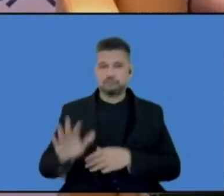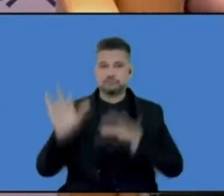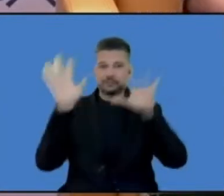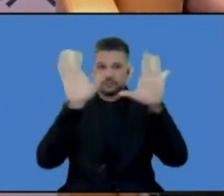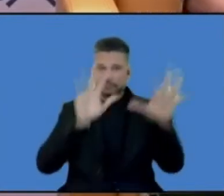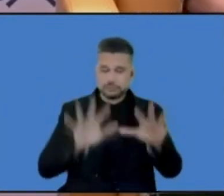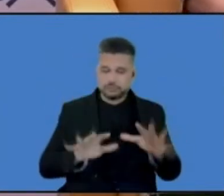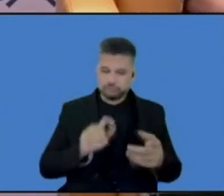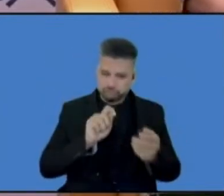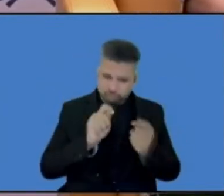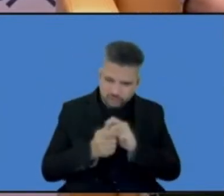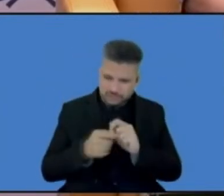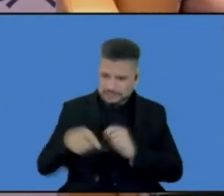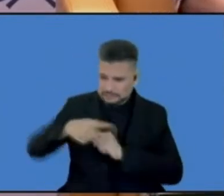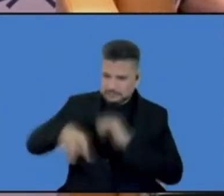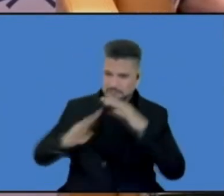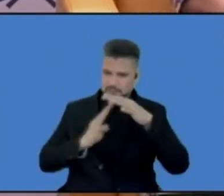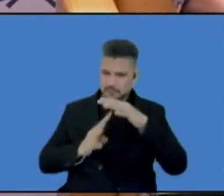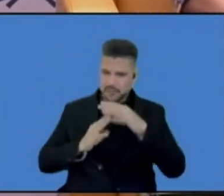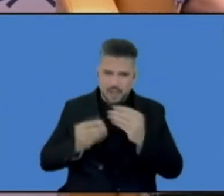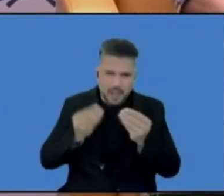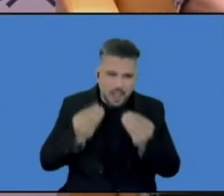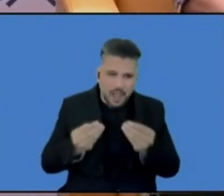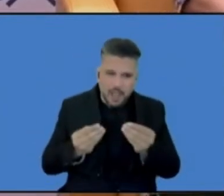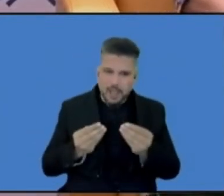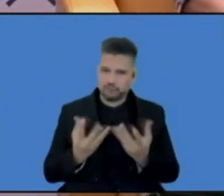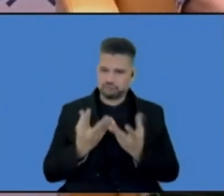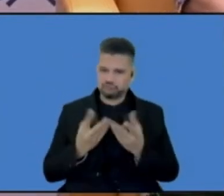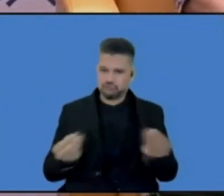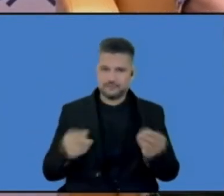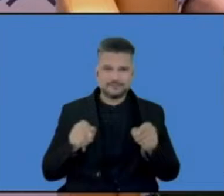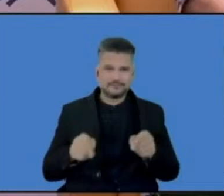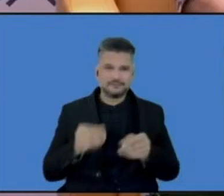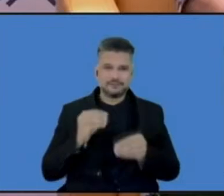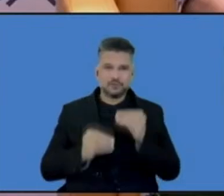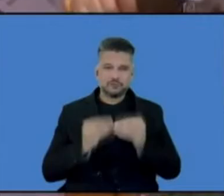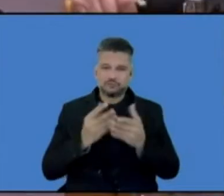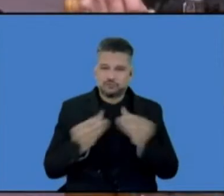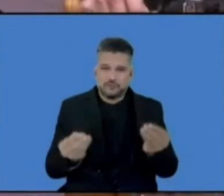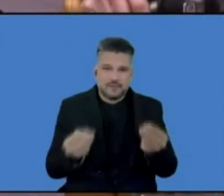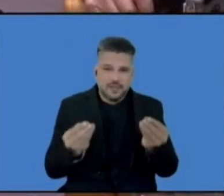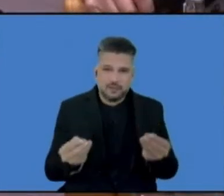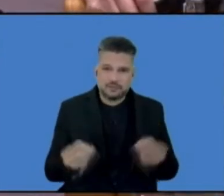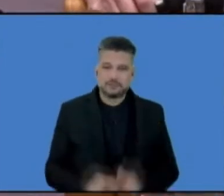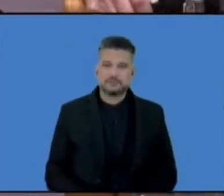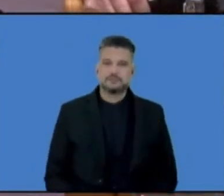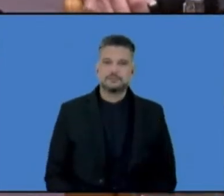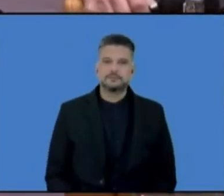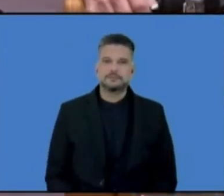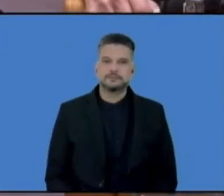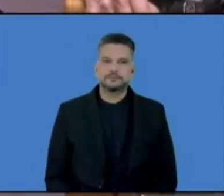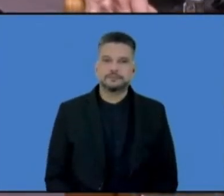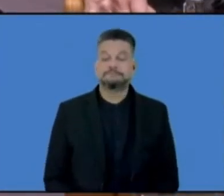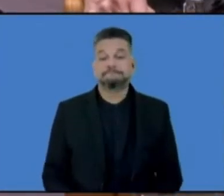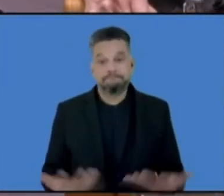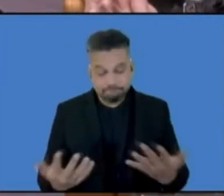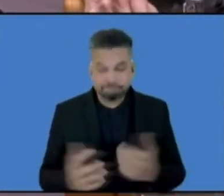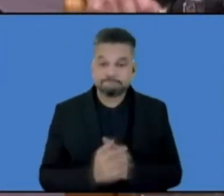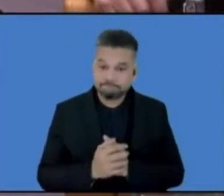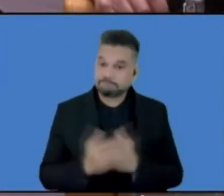can keep your response to about 6 minutes, we would be grateful. No problem. Thanks a lot. Good